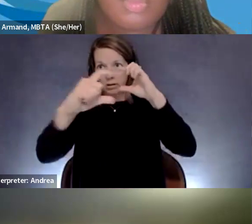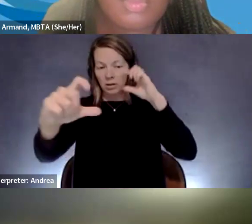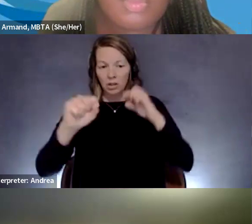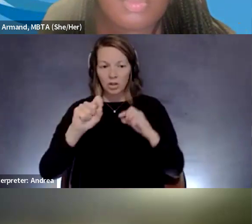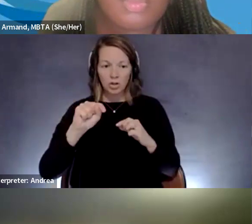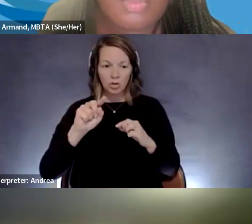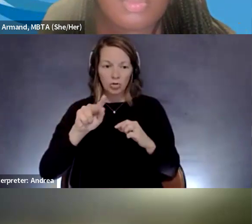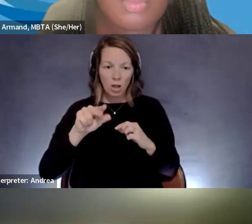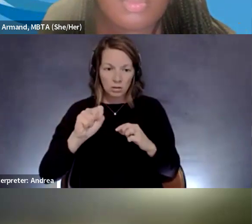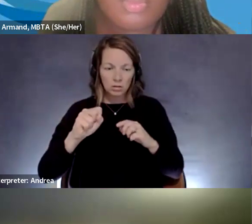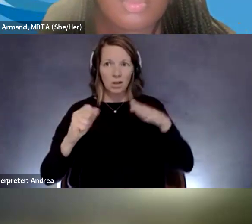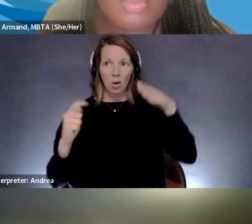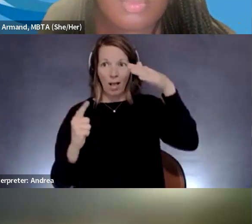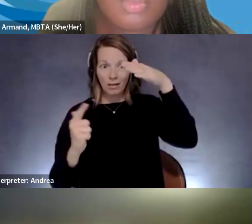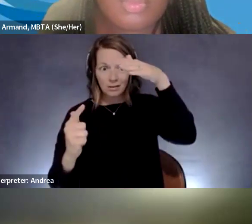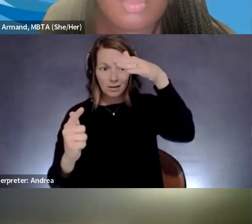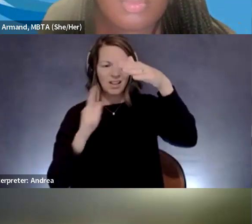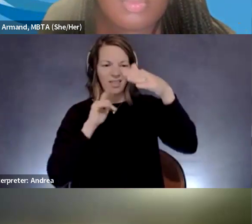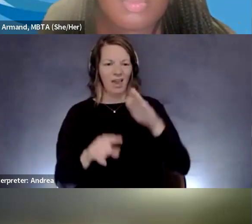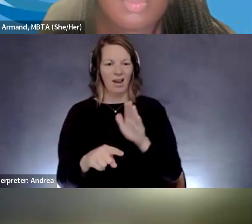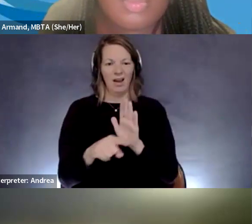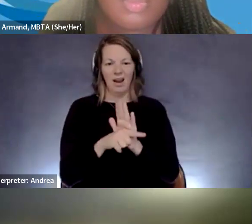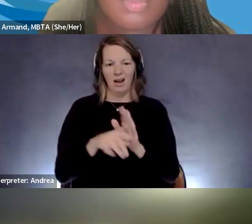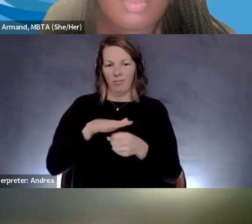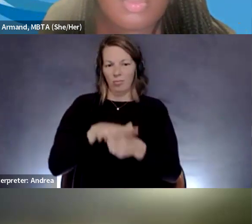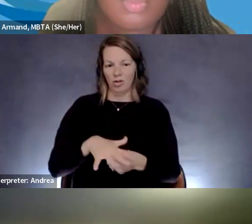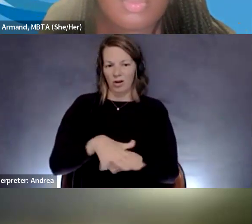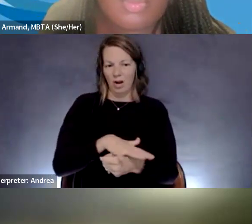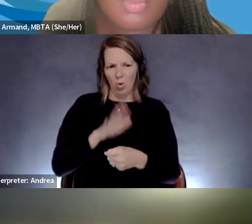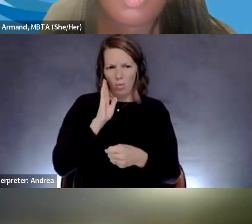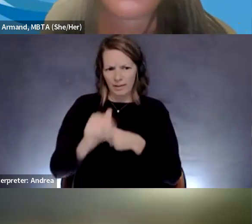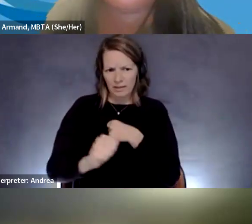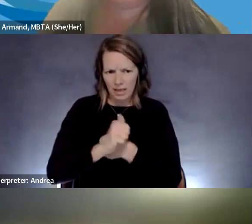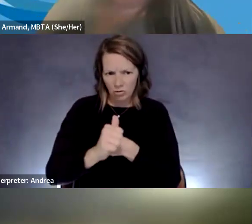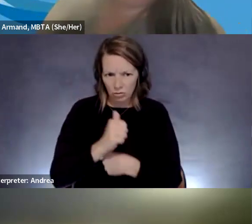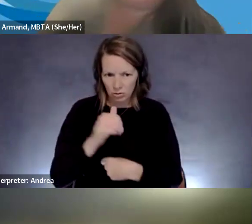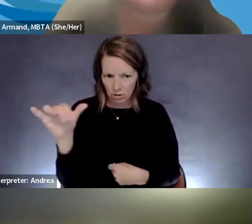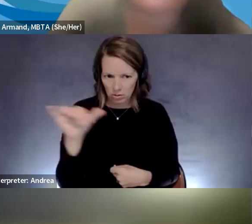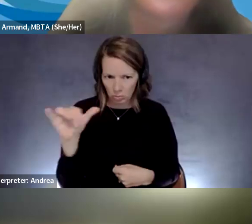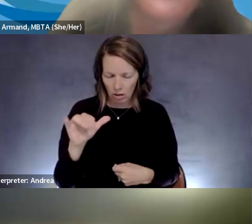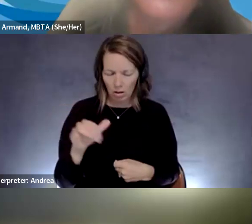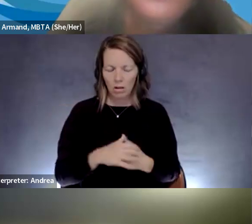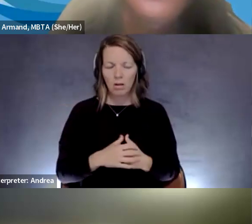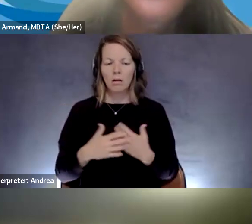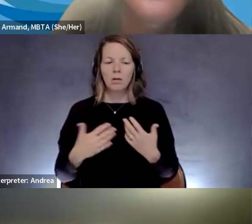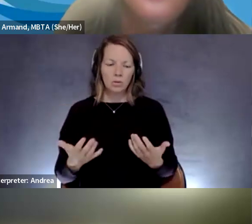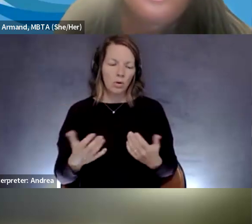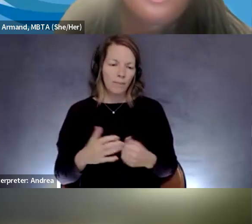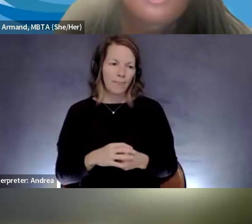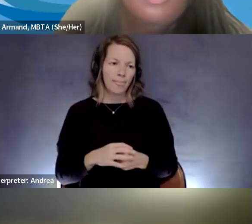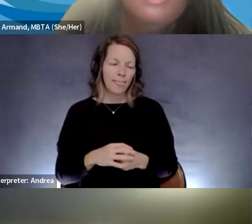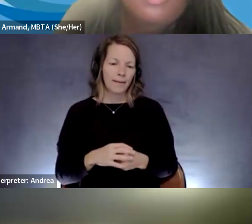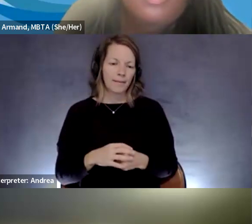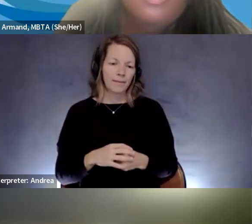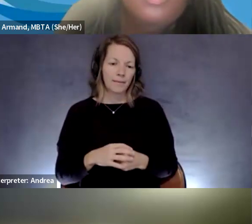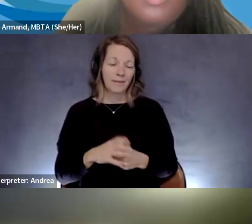mean welding in that negative pressure area, which would be very dangerous as well. So I think those are really, apart from